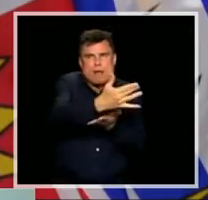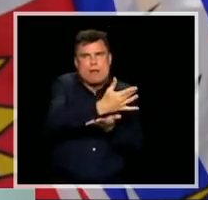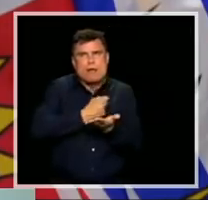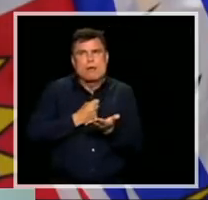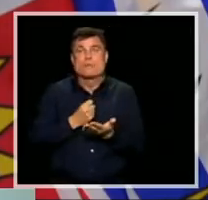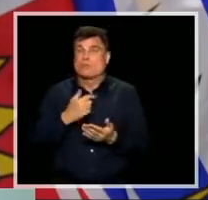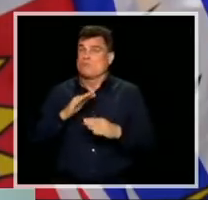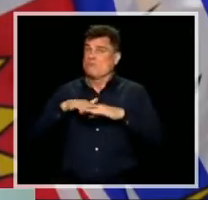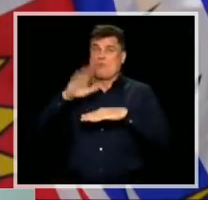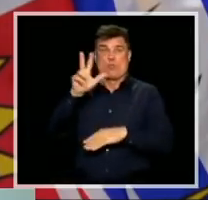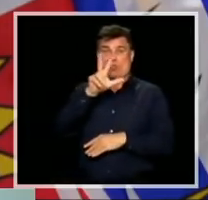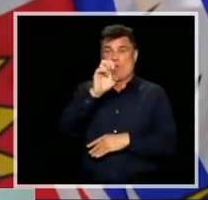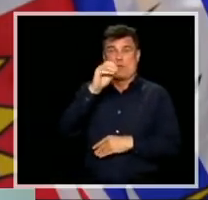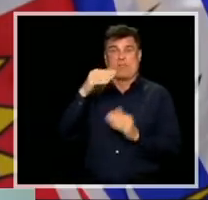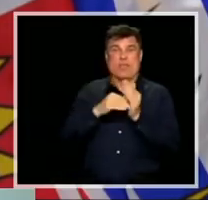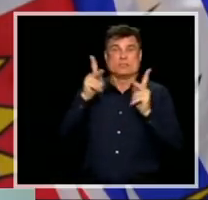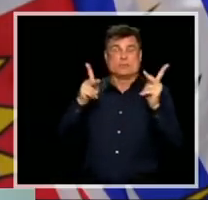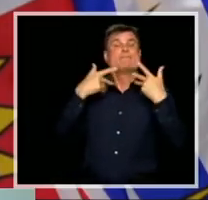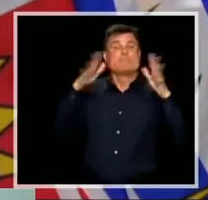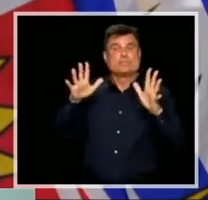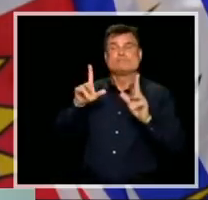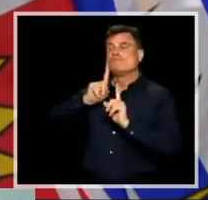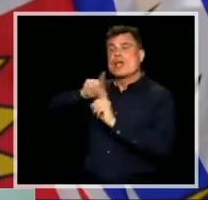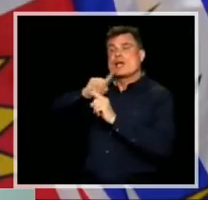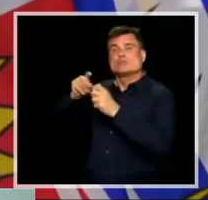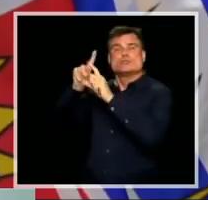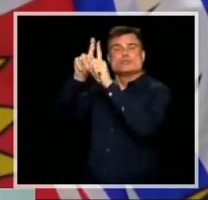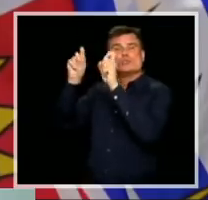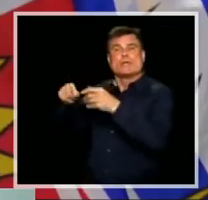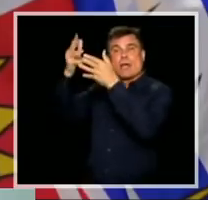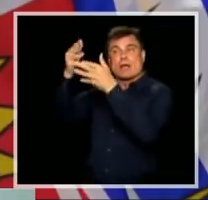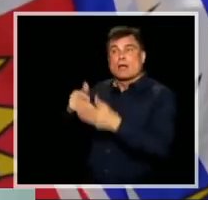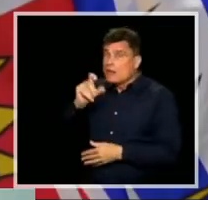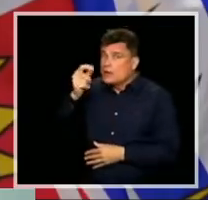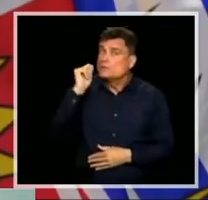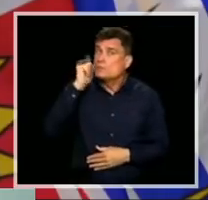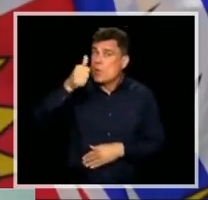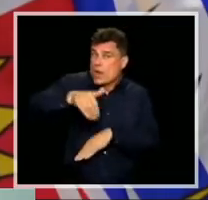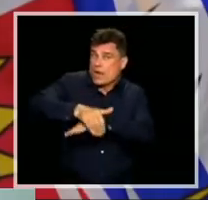that is fine. We are ready for this, and